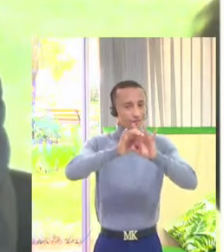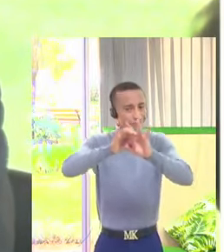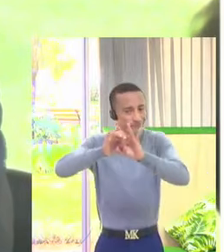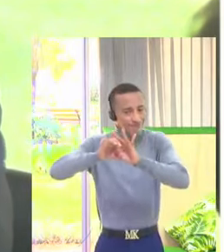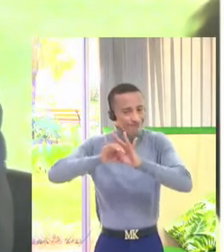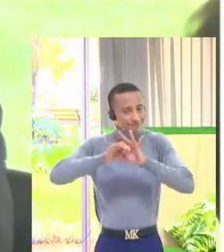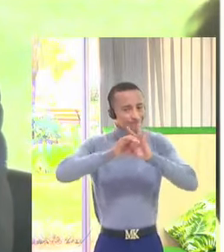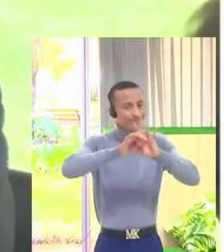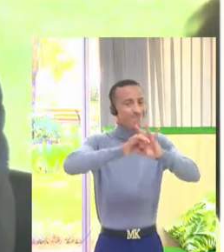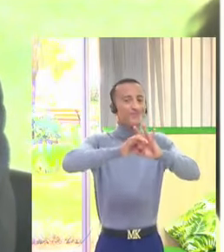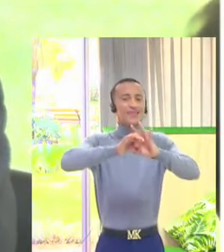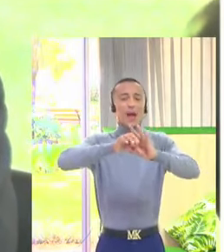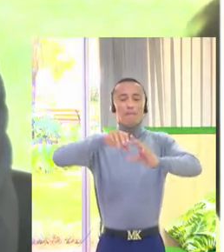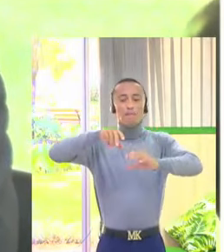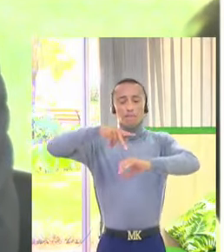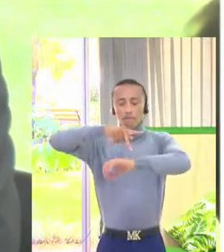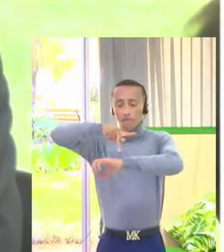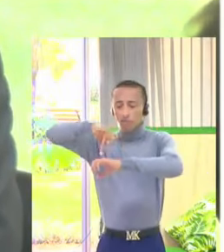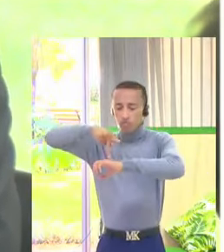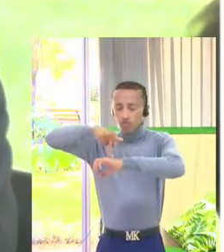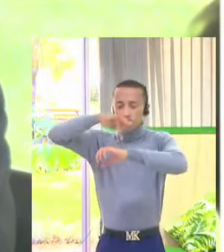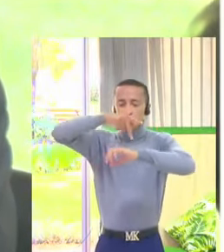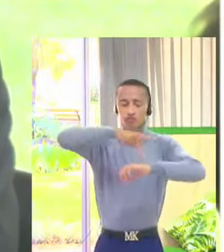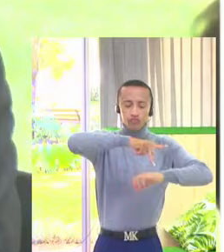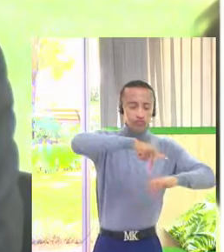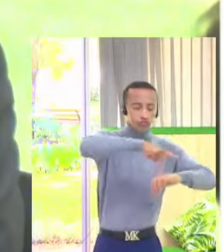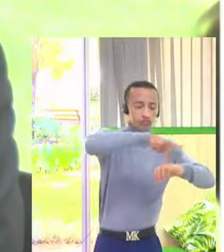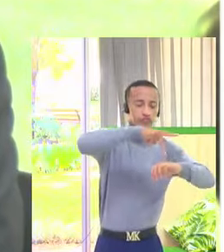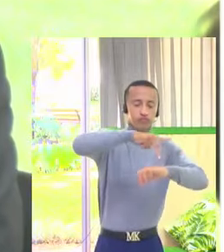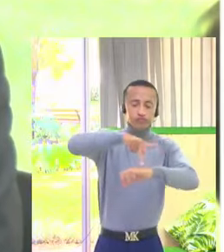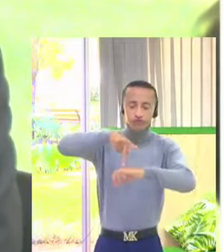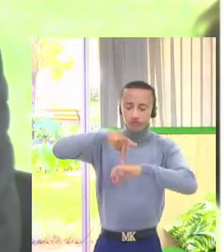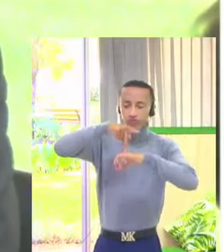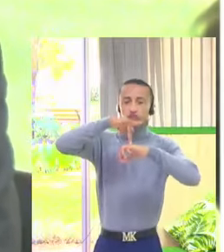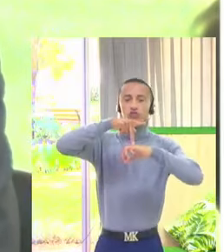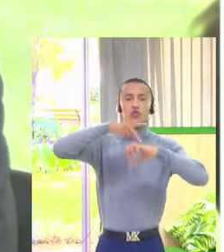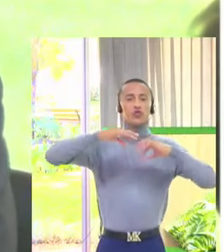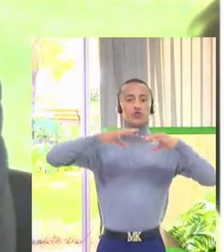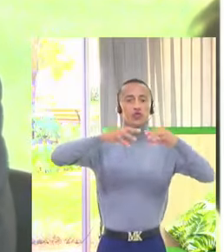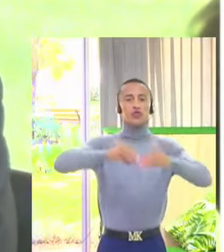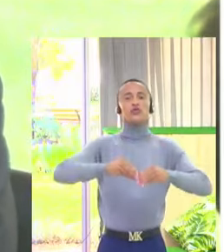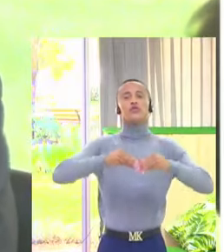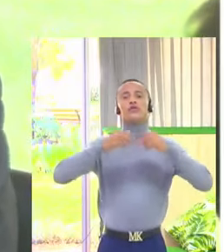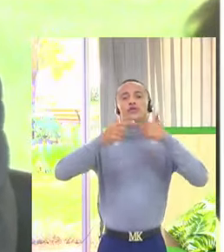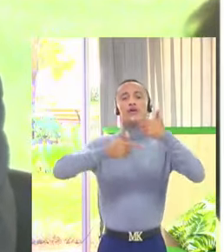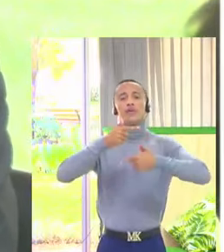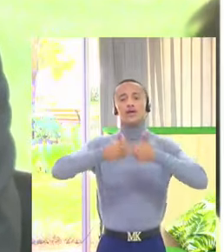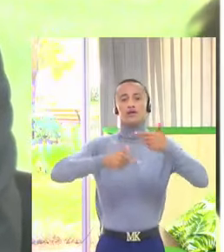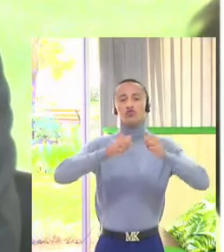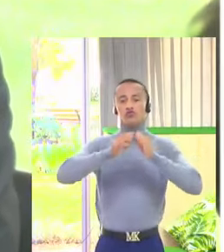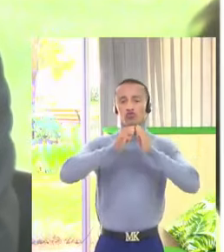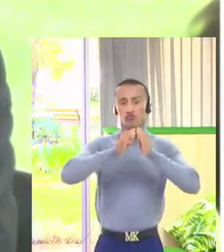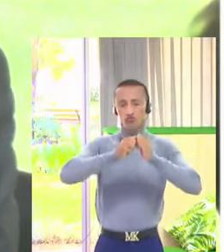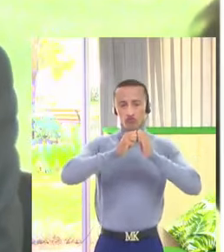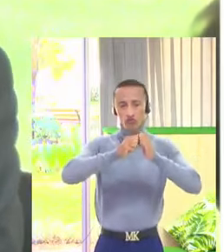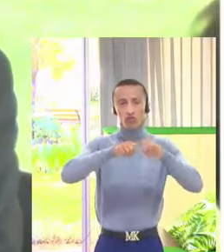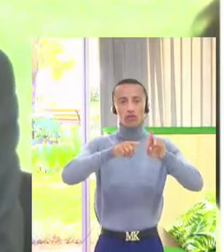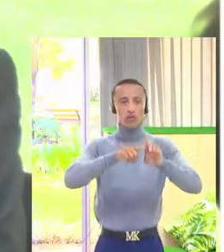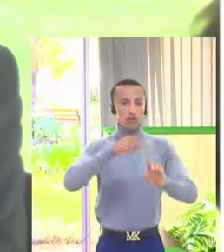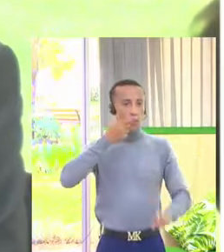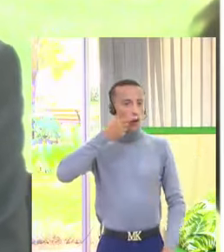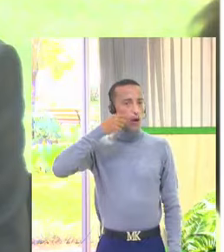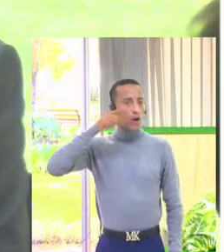question marks about that at the national level. Russia's largest exporter of gas was to Europe, and that did not stop Russia from risking